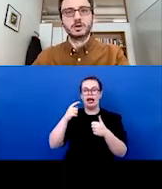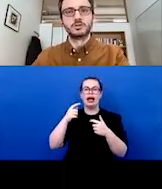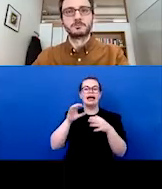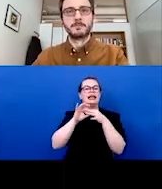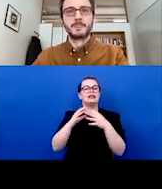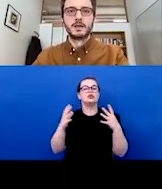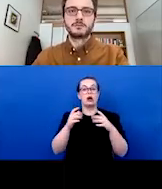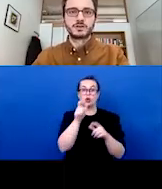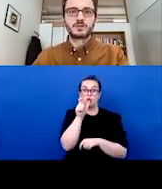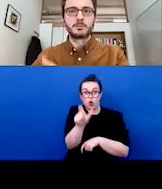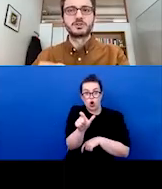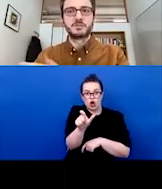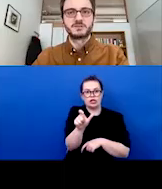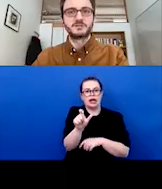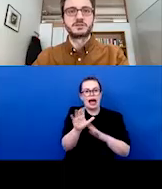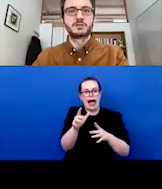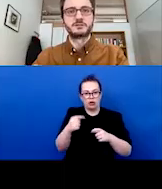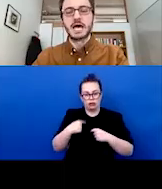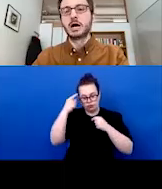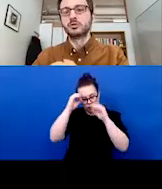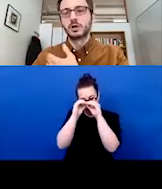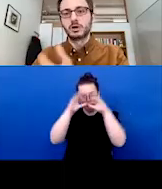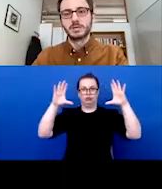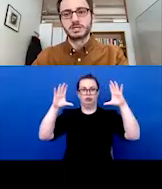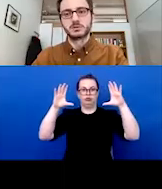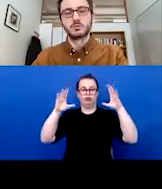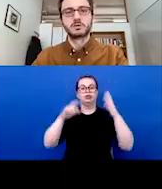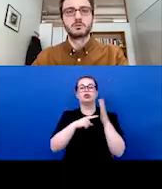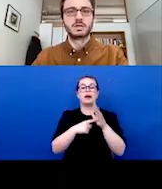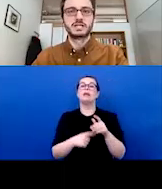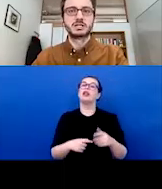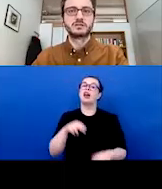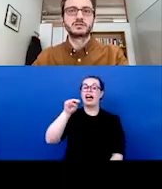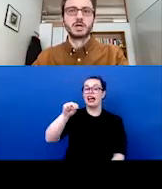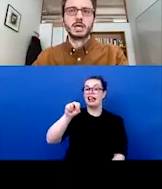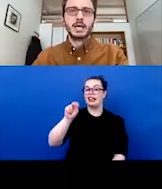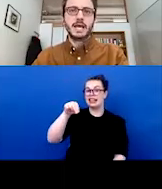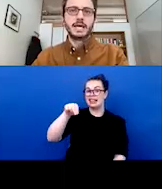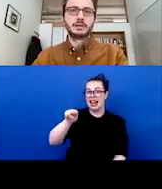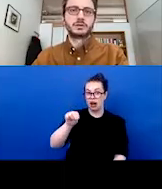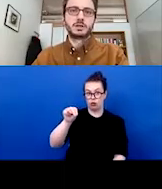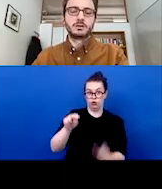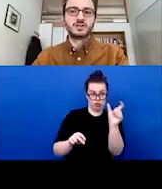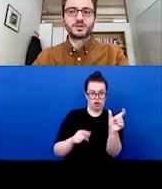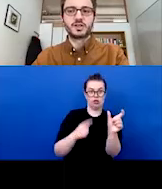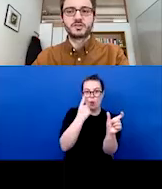between words. For example, the specificity of nouns in combination with adjectives. And this is exactly